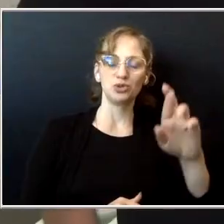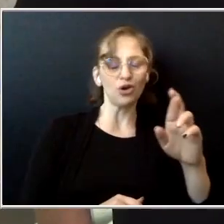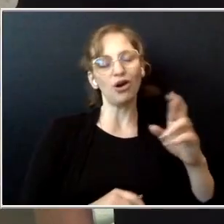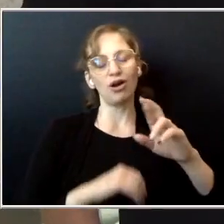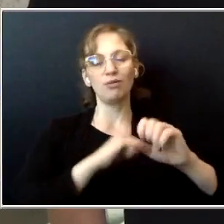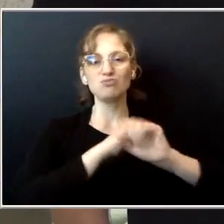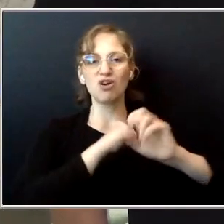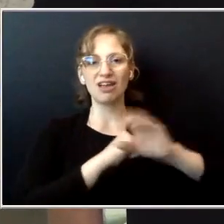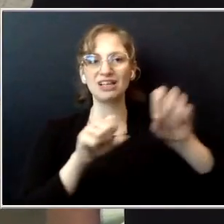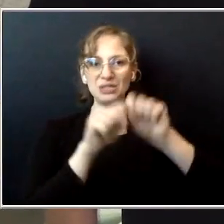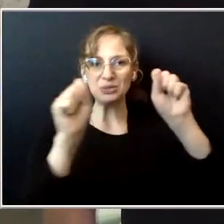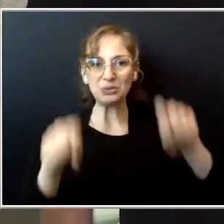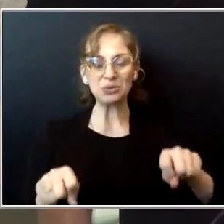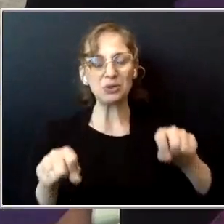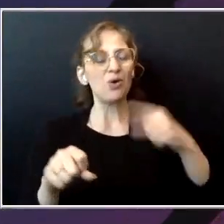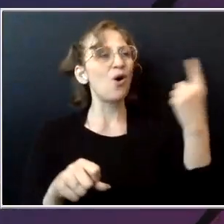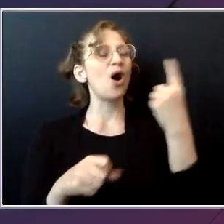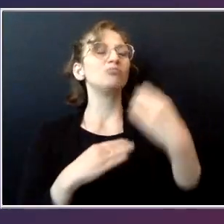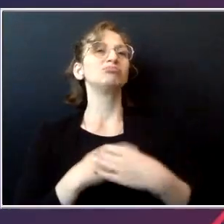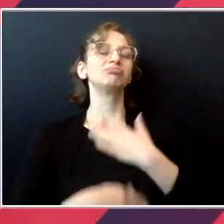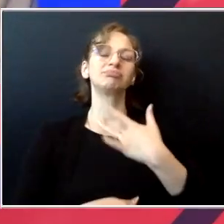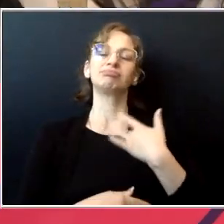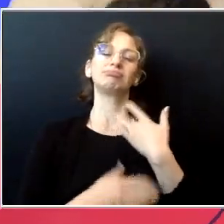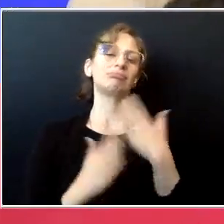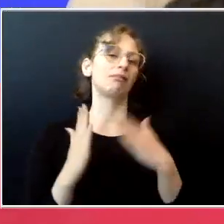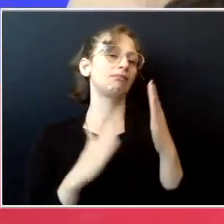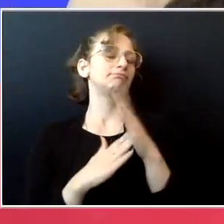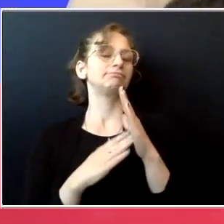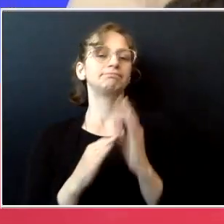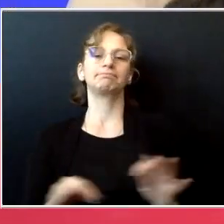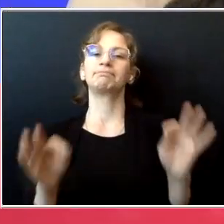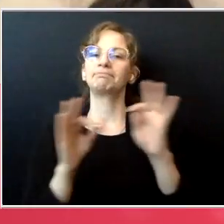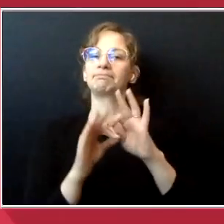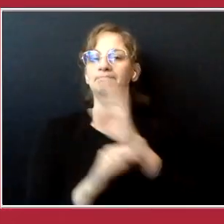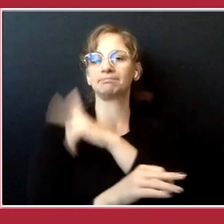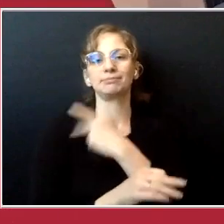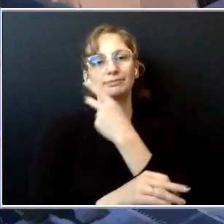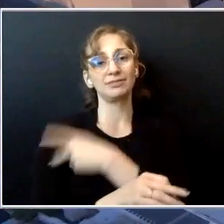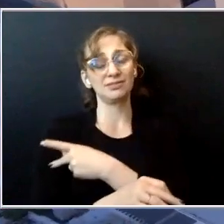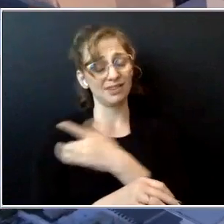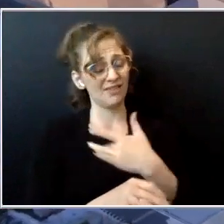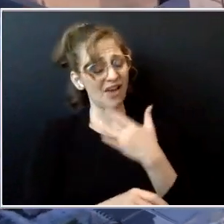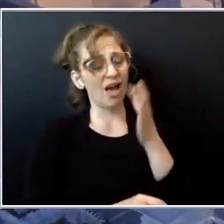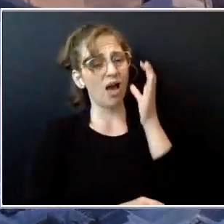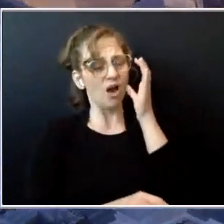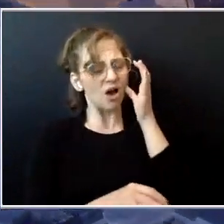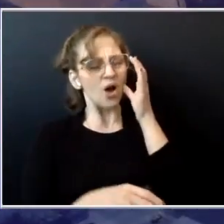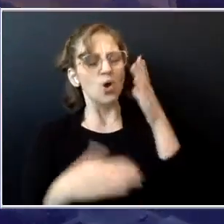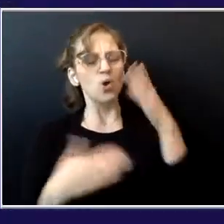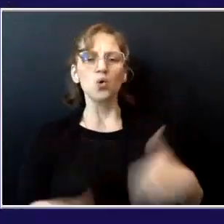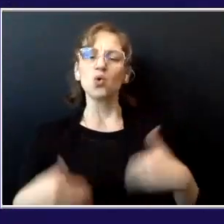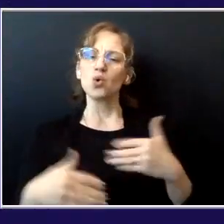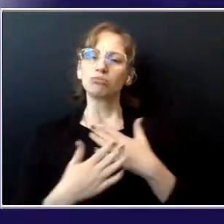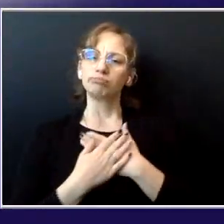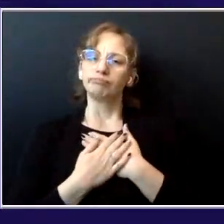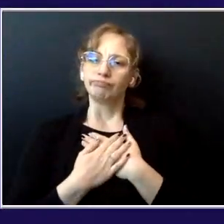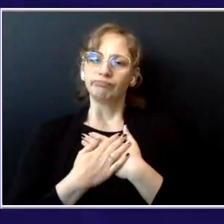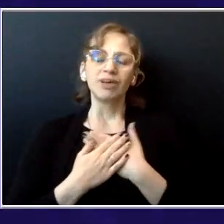most important patient on the planet. I felt heard, and that was really big. This is All Things Heart.